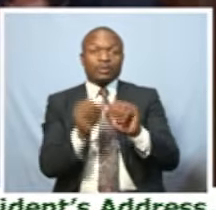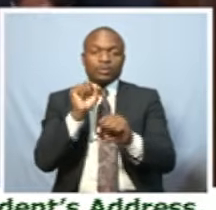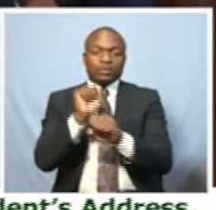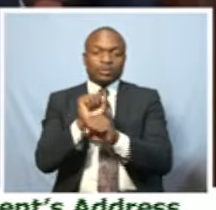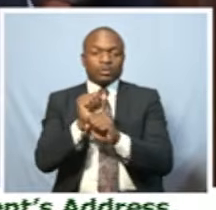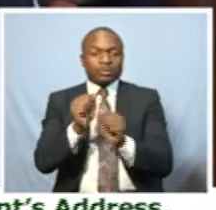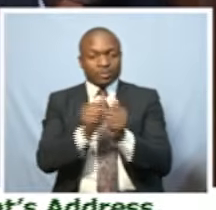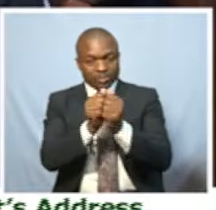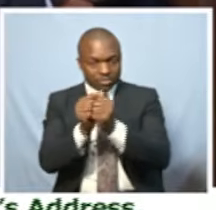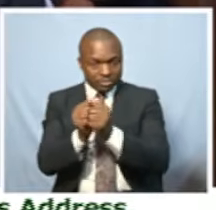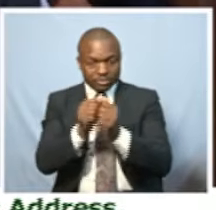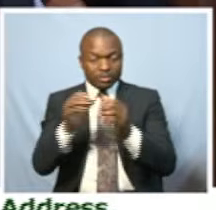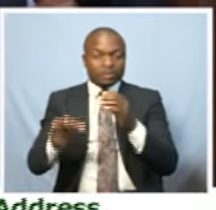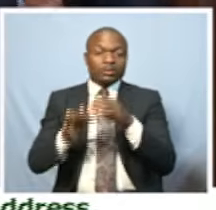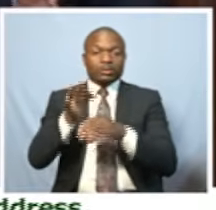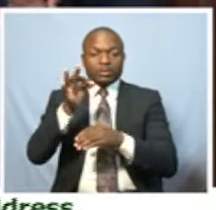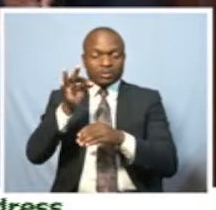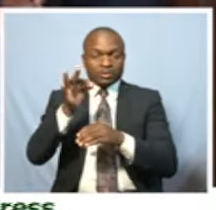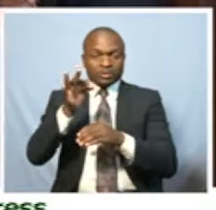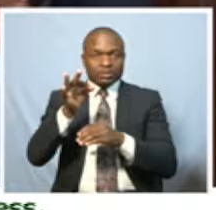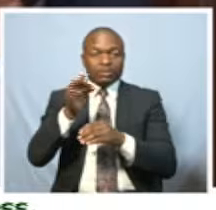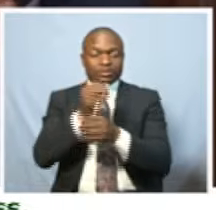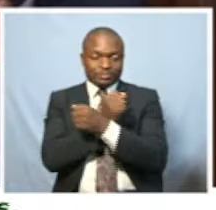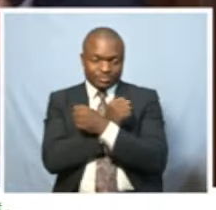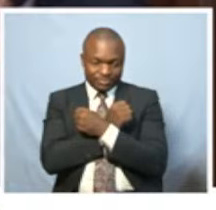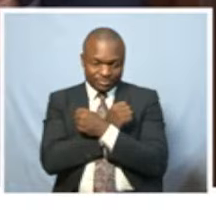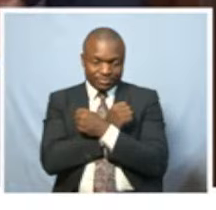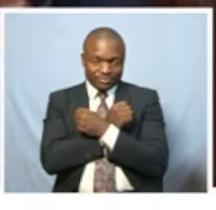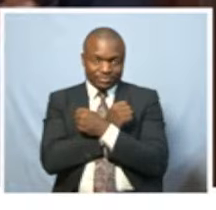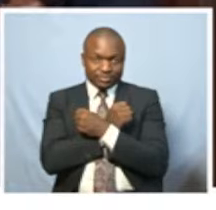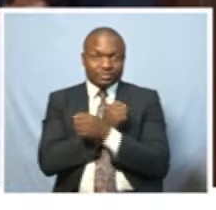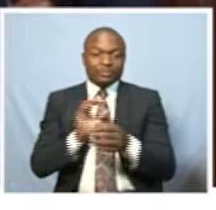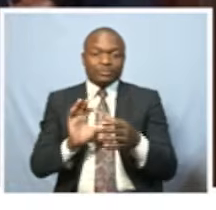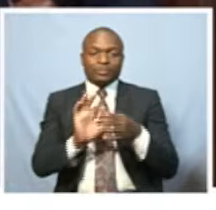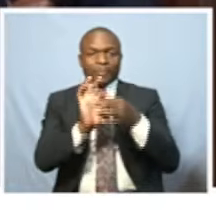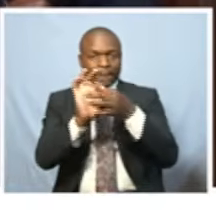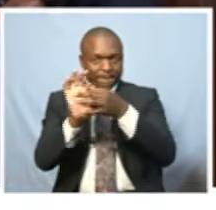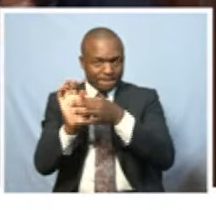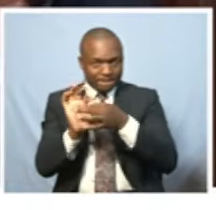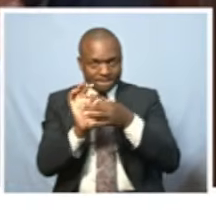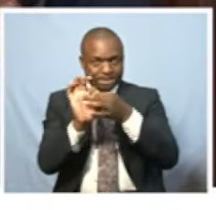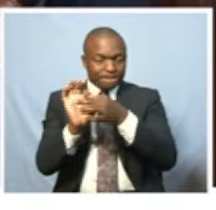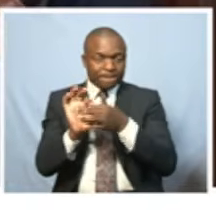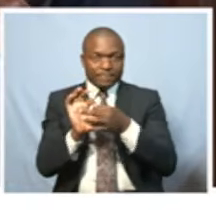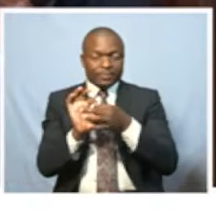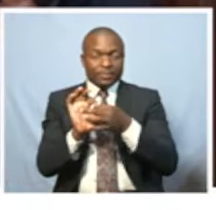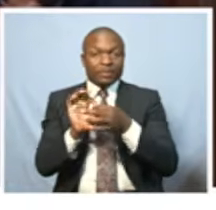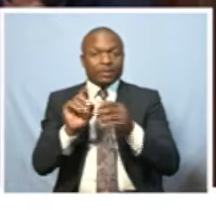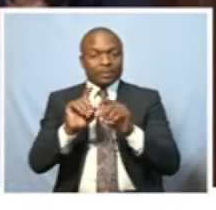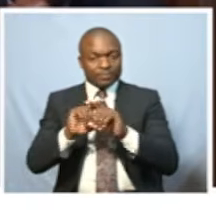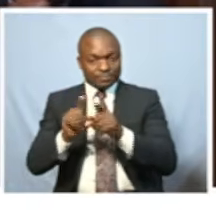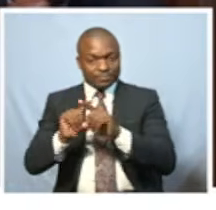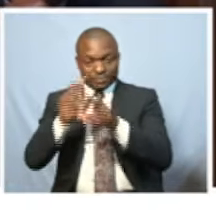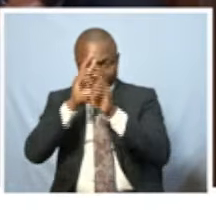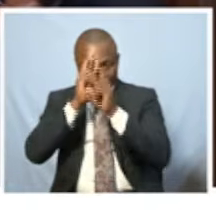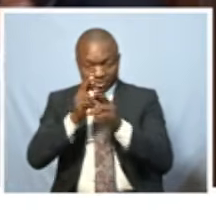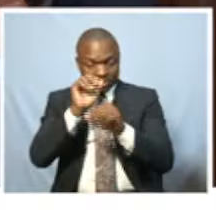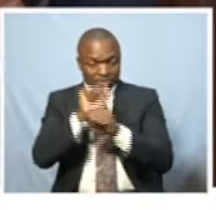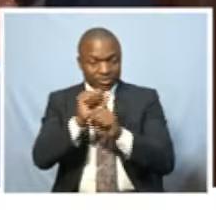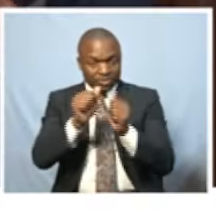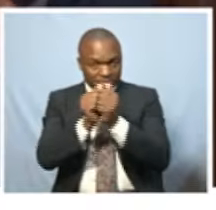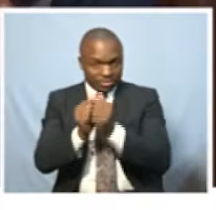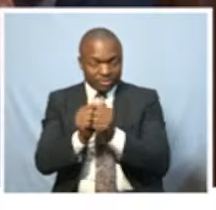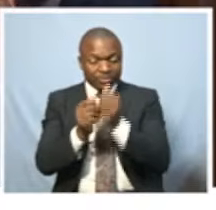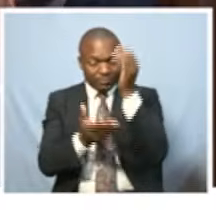work together in a spirit of patriotism, unity, and mutual respect. Working together